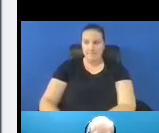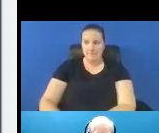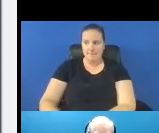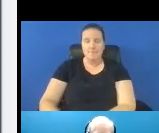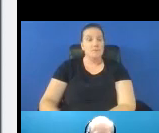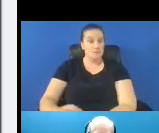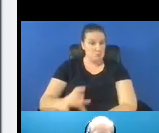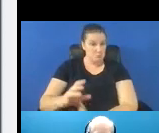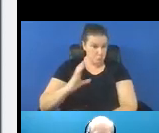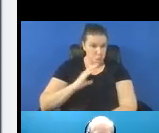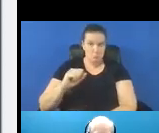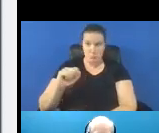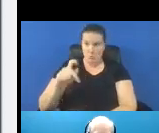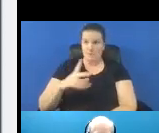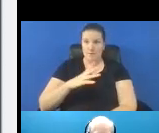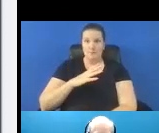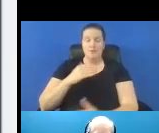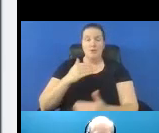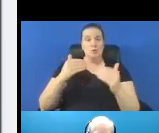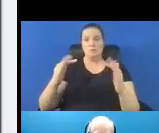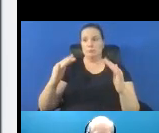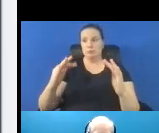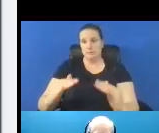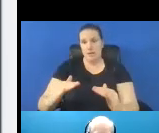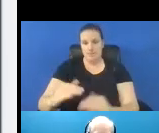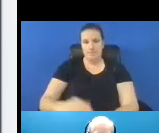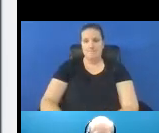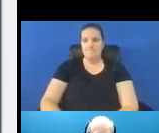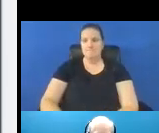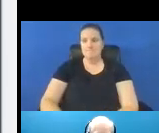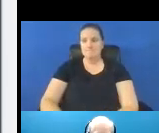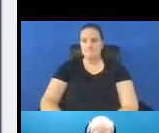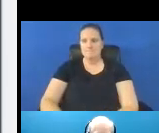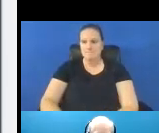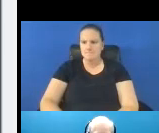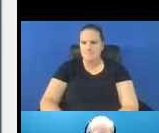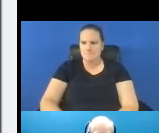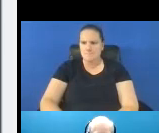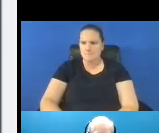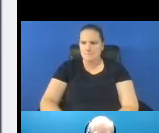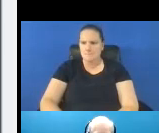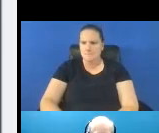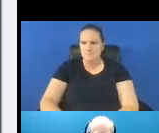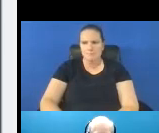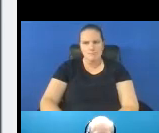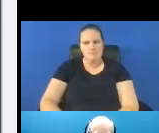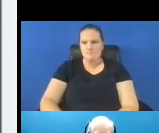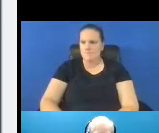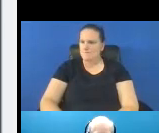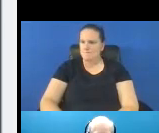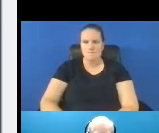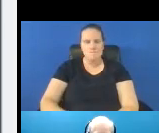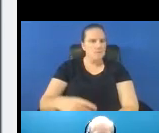Okay. Let's go ahead and move down to G-2, also similar to our B5, I guess that note